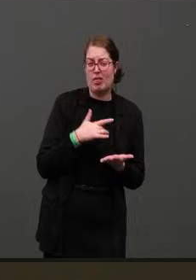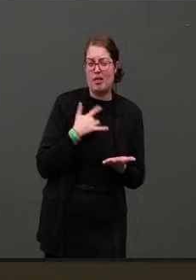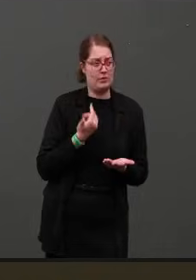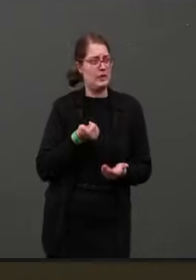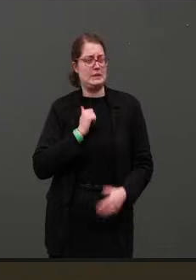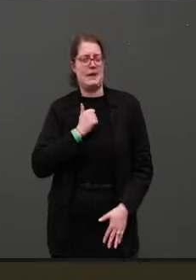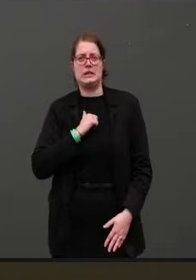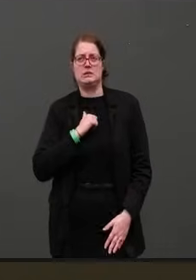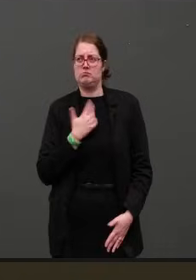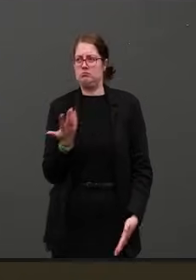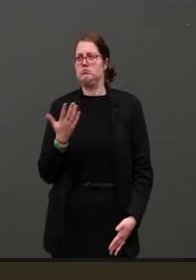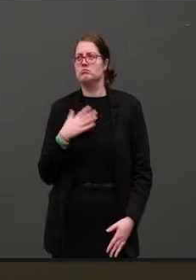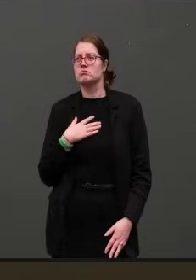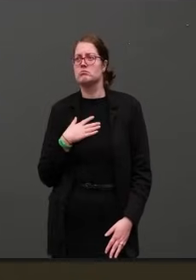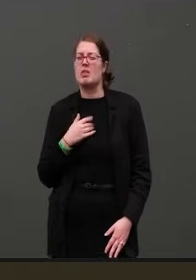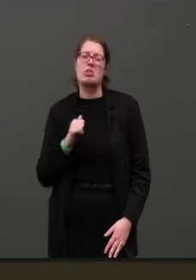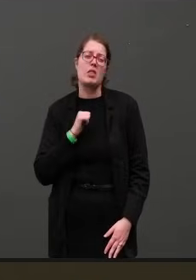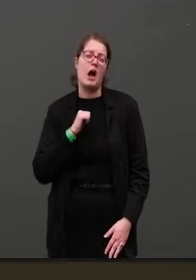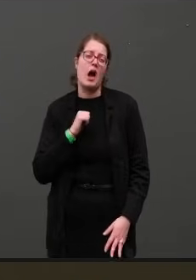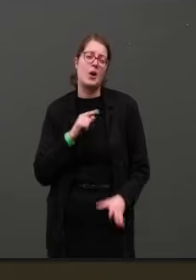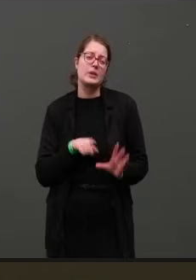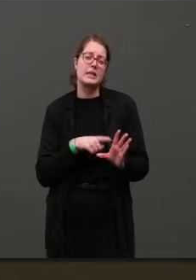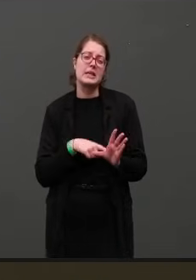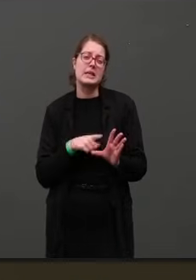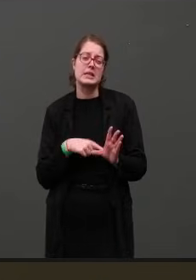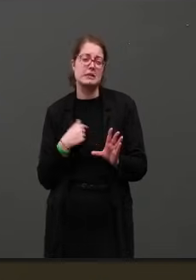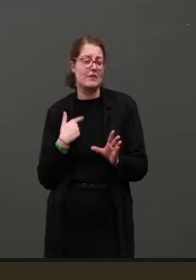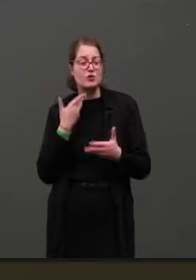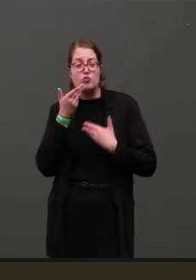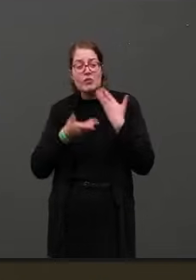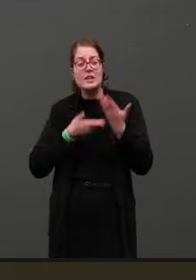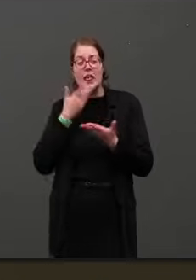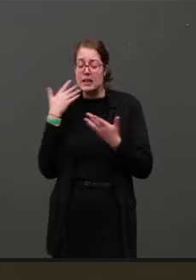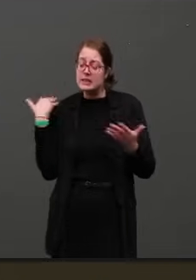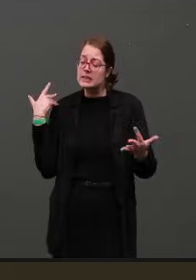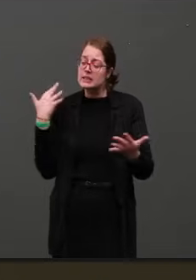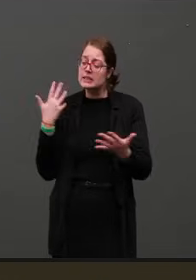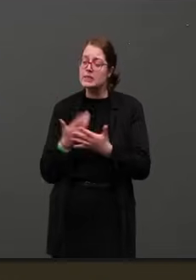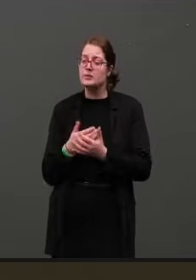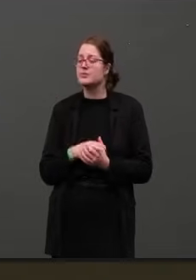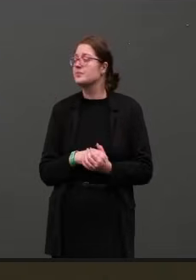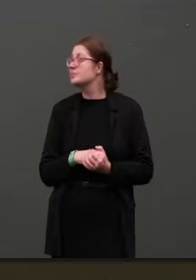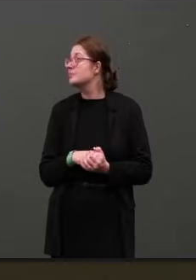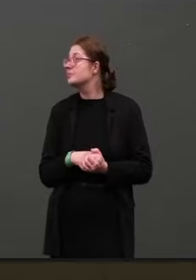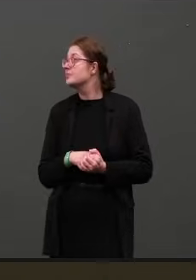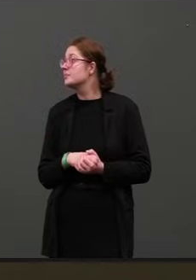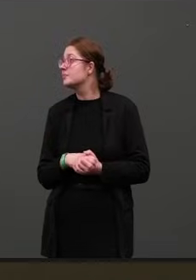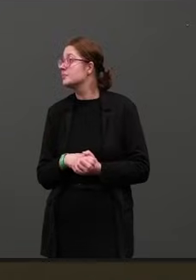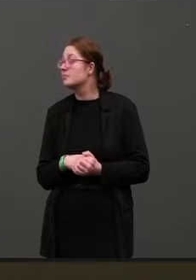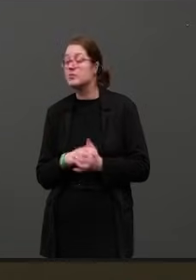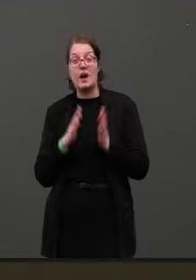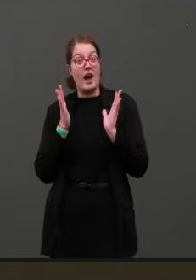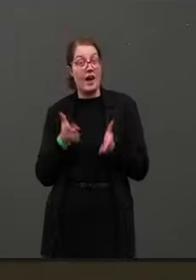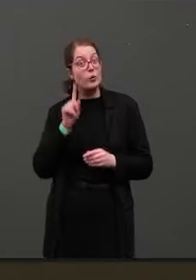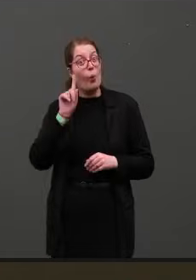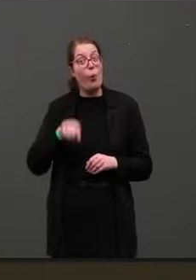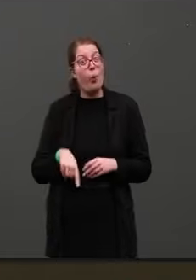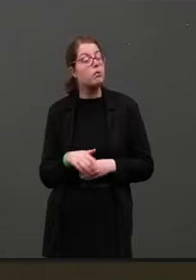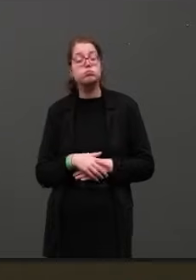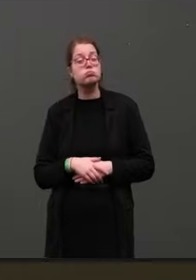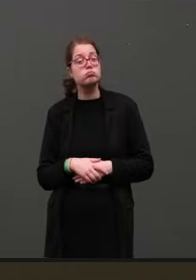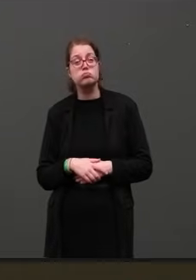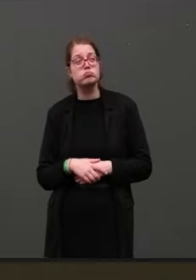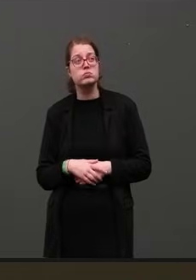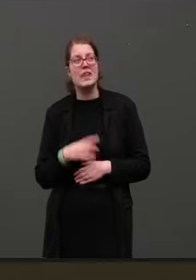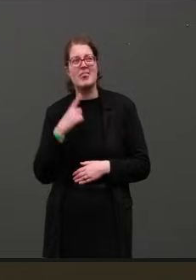for thousands of years of our storytelling tradition. Now, you don't have to do all of these, especially if you feel that they're not all